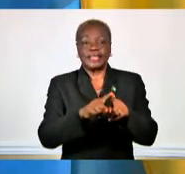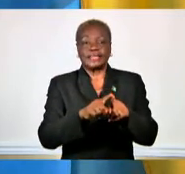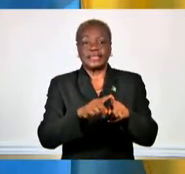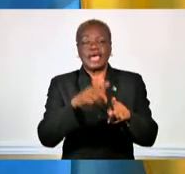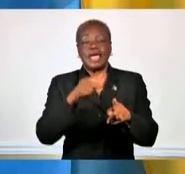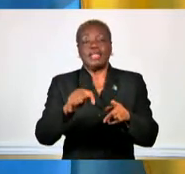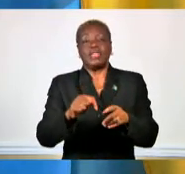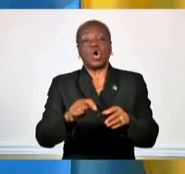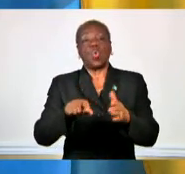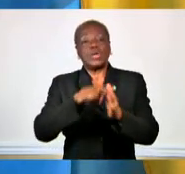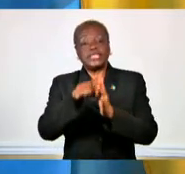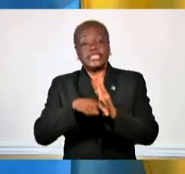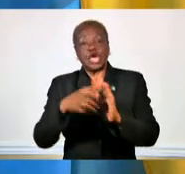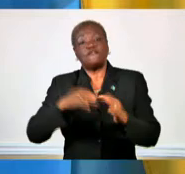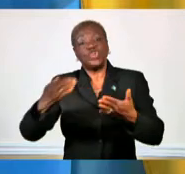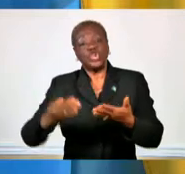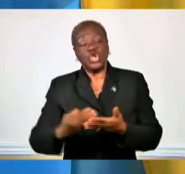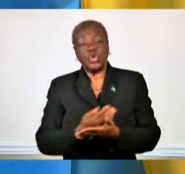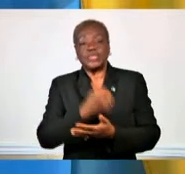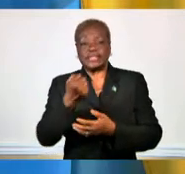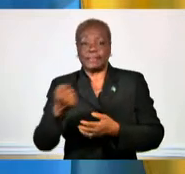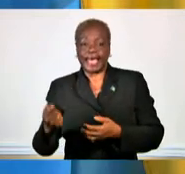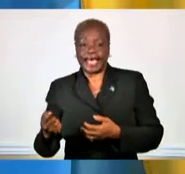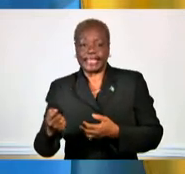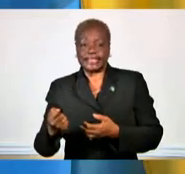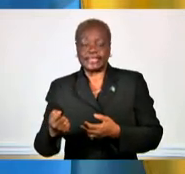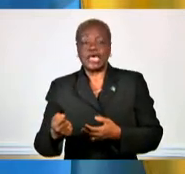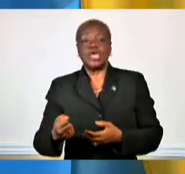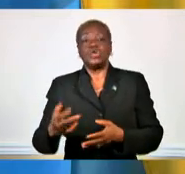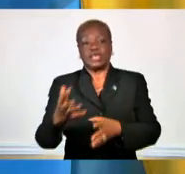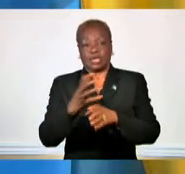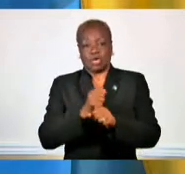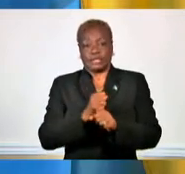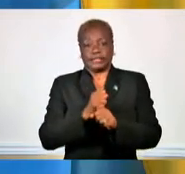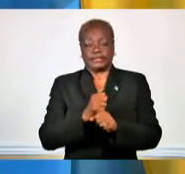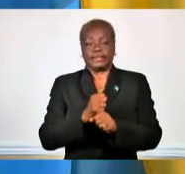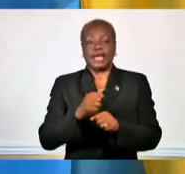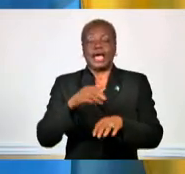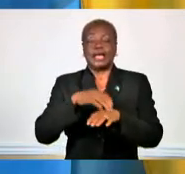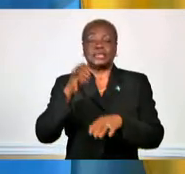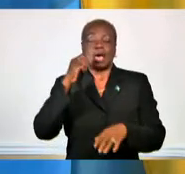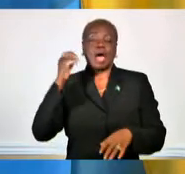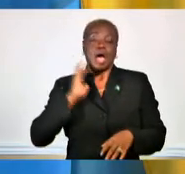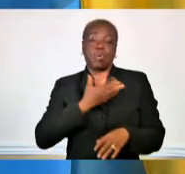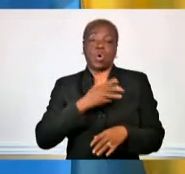quantity of new supplies received at our warehouses.